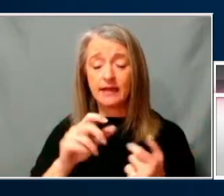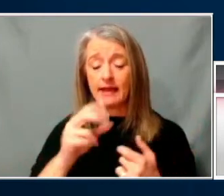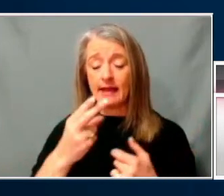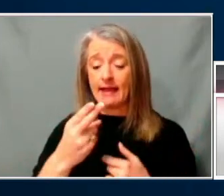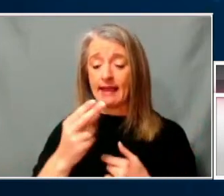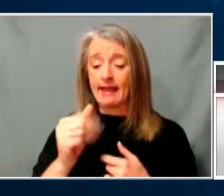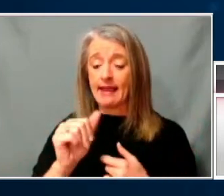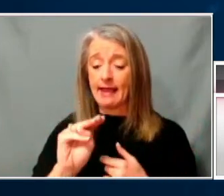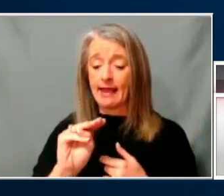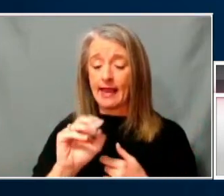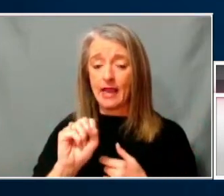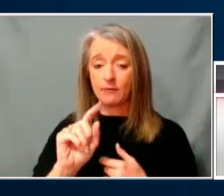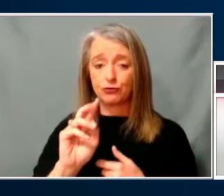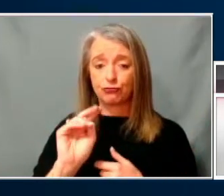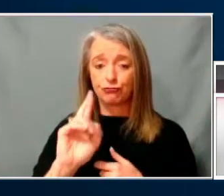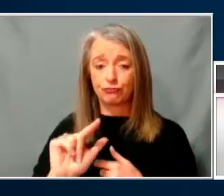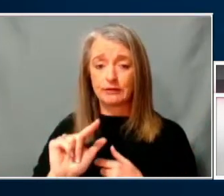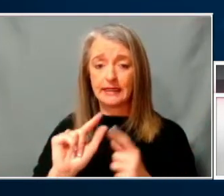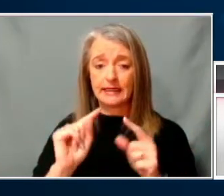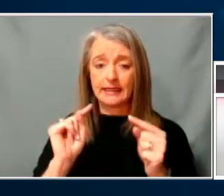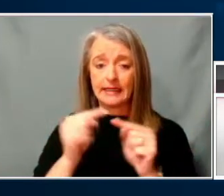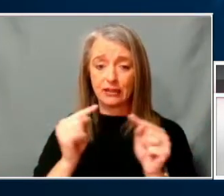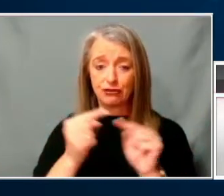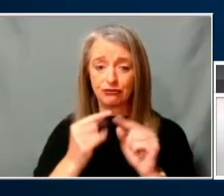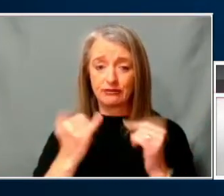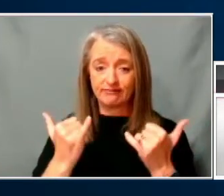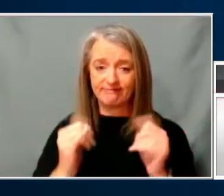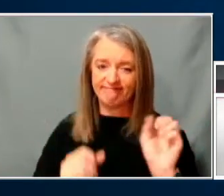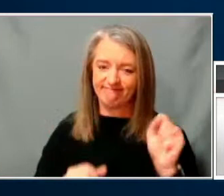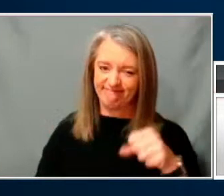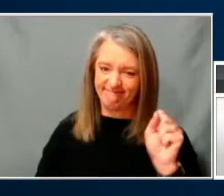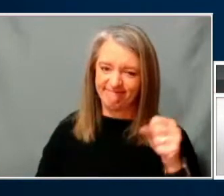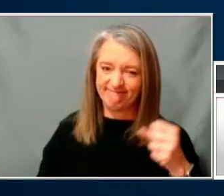going on. Is that correct? Yes, I do.